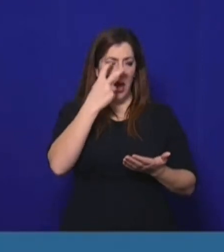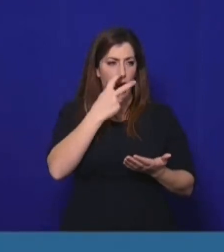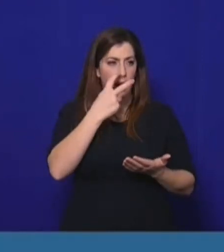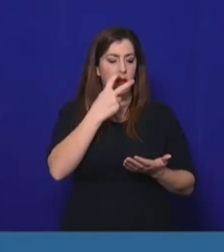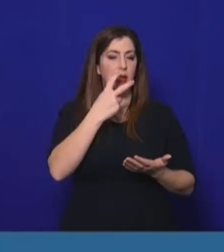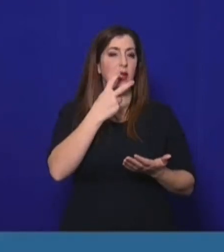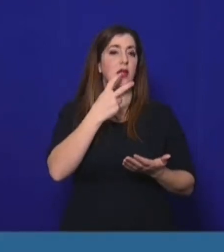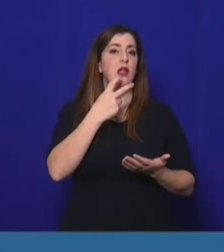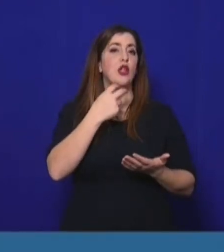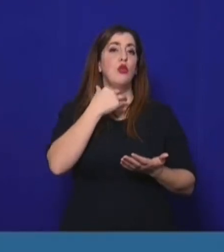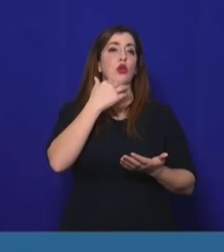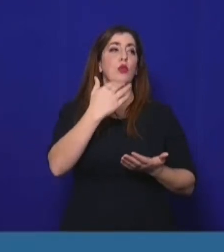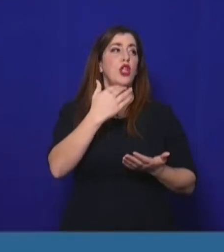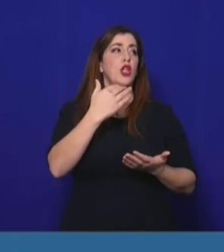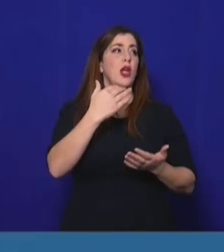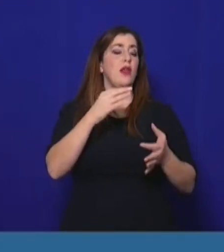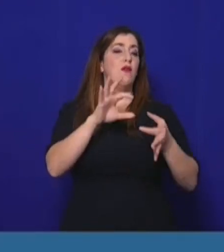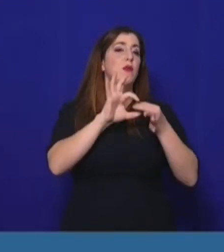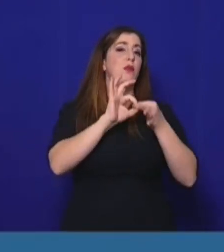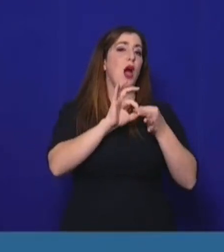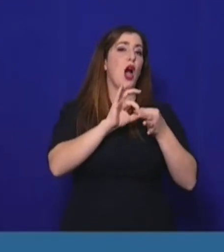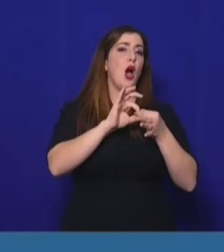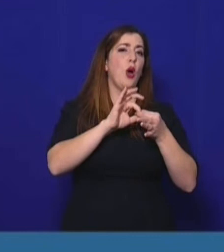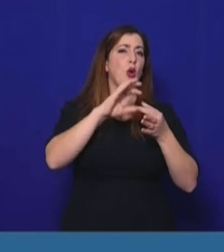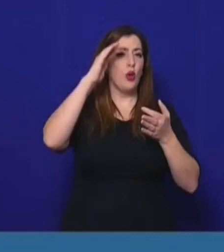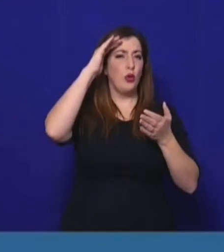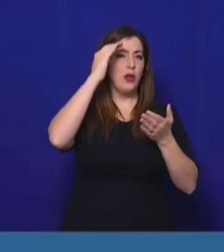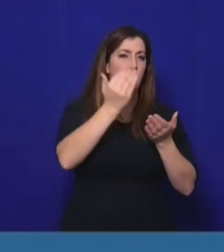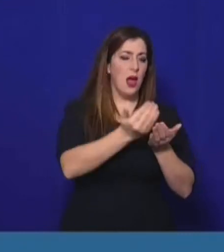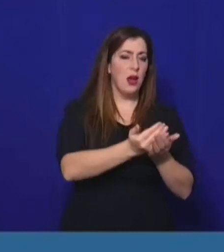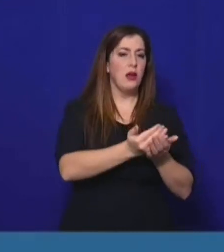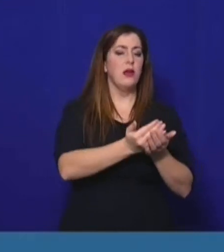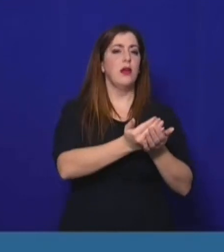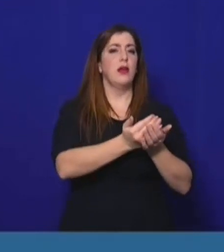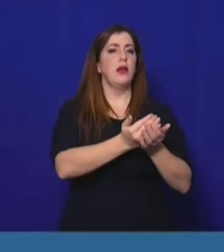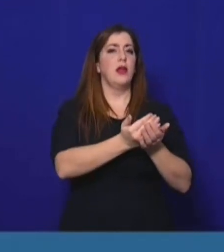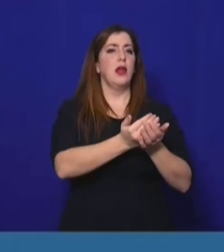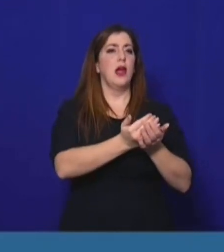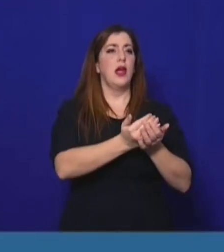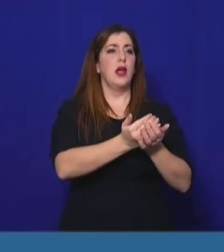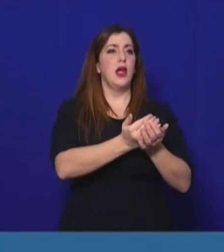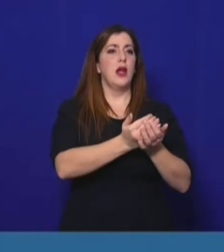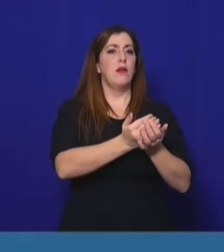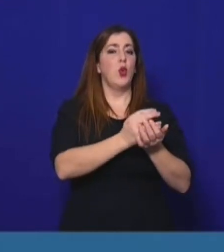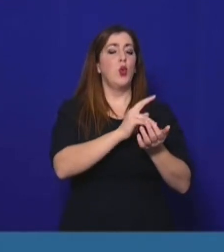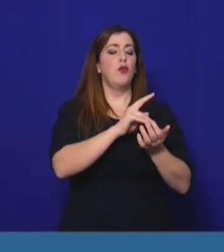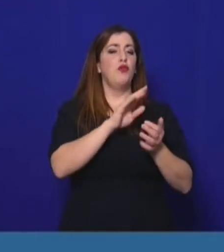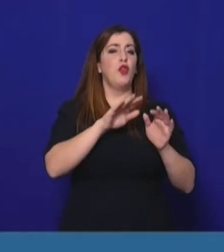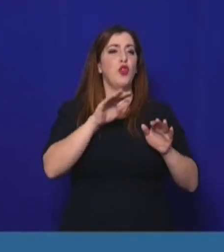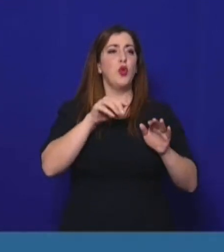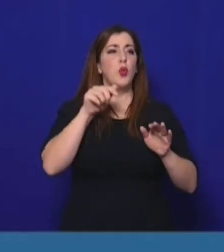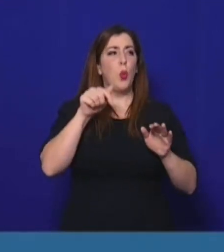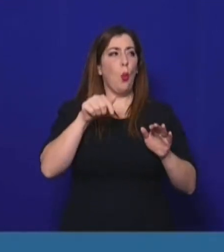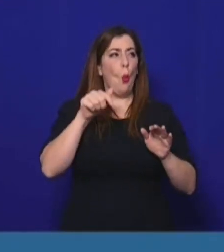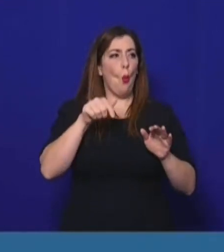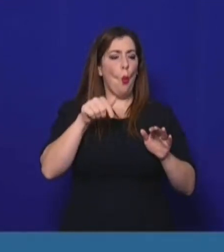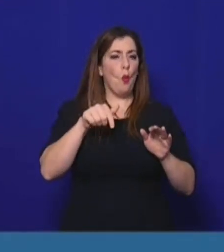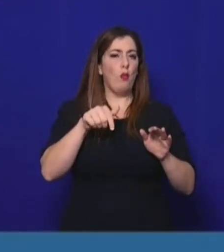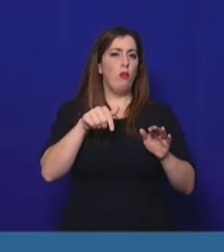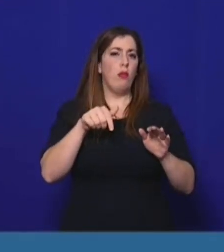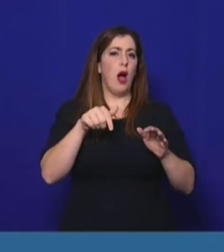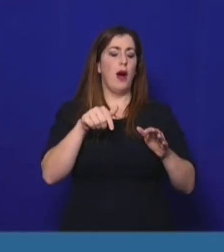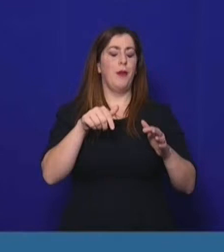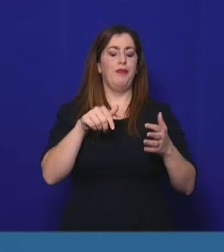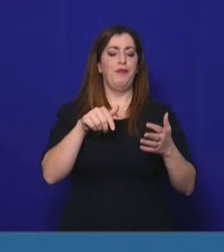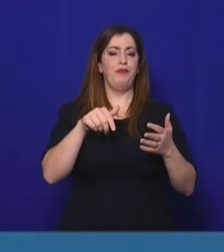ta' mobilità u forsi qed jingħataw xi attenzjoni mill-tfal tagħhom jew xi qraba. Dawn ħajġu konsidrati li kwalifikaw minn